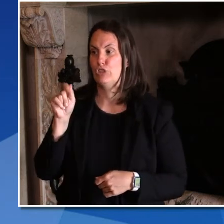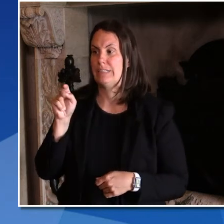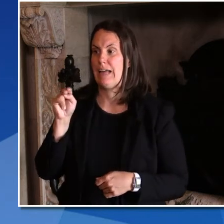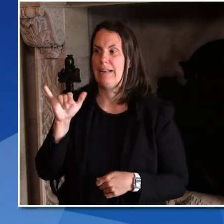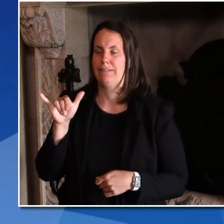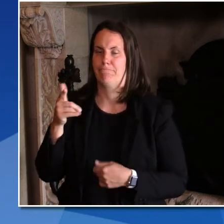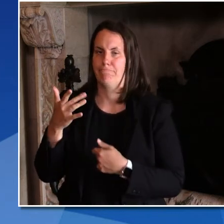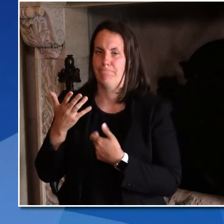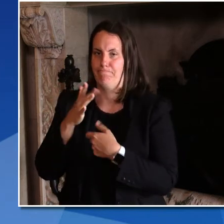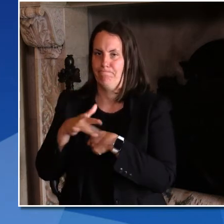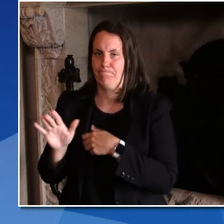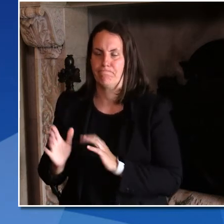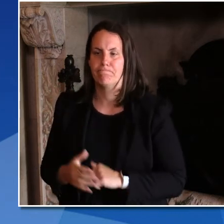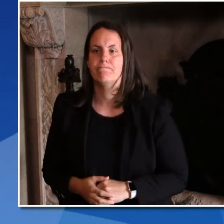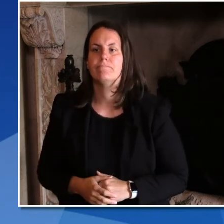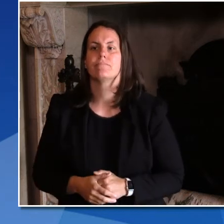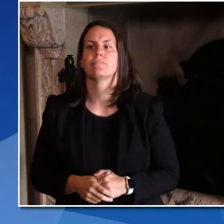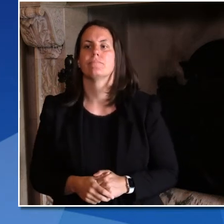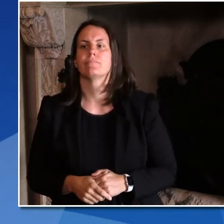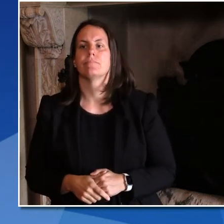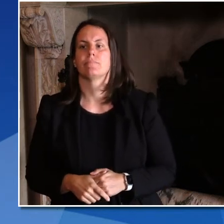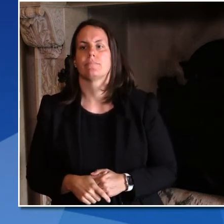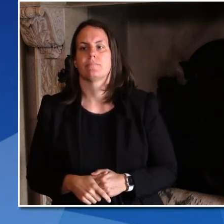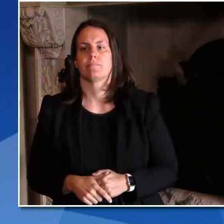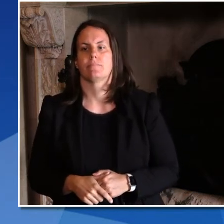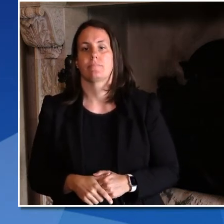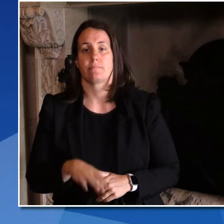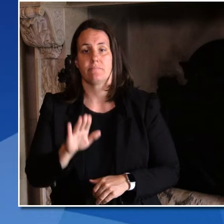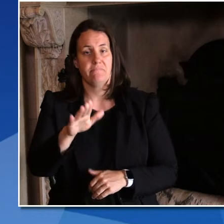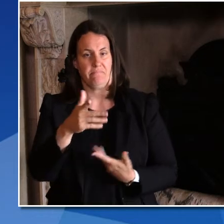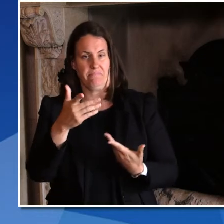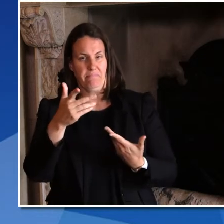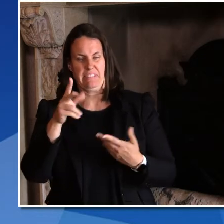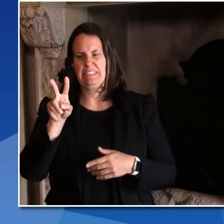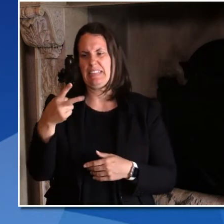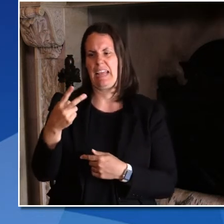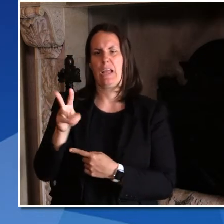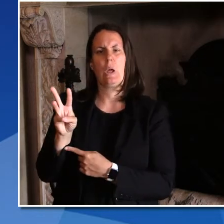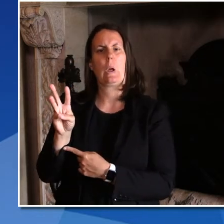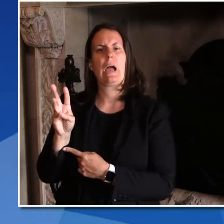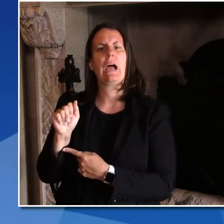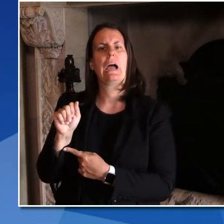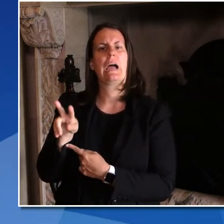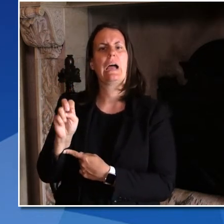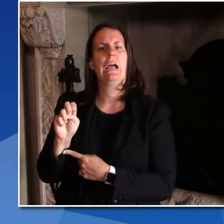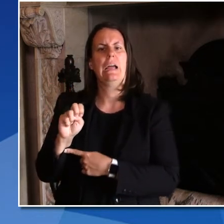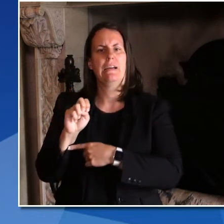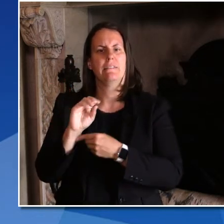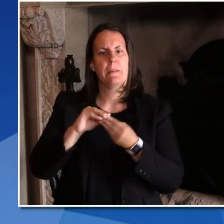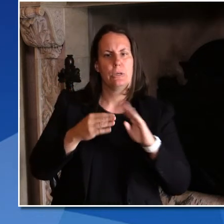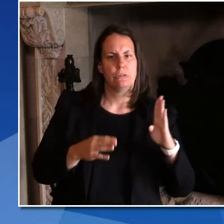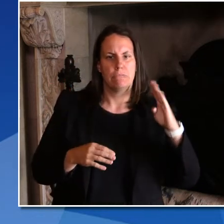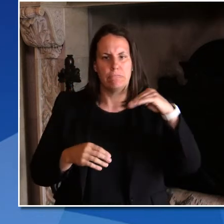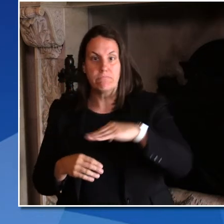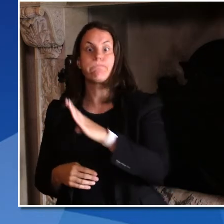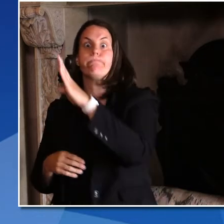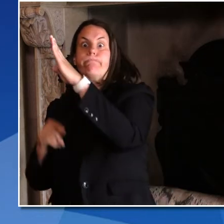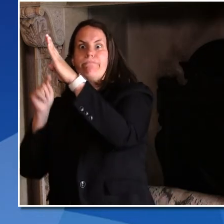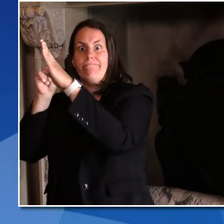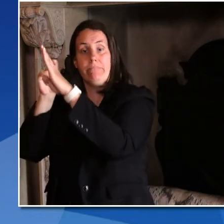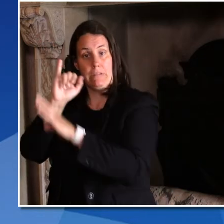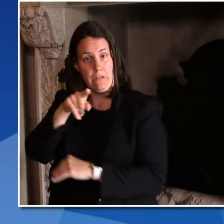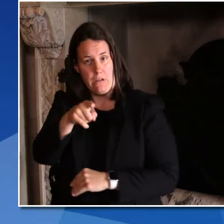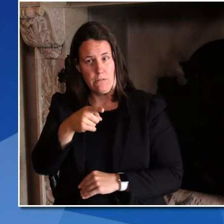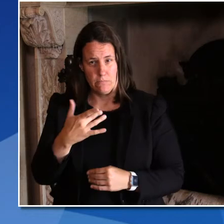this second wave coming in the latter half of the year, do you have any numbers that you guys are projecting over at DHS? Is there